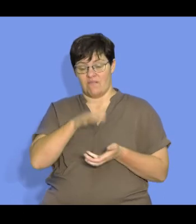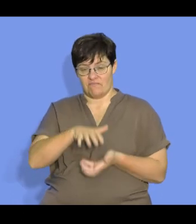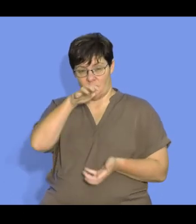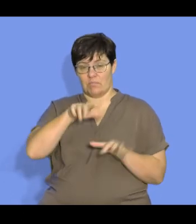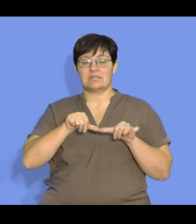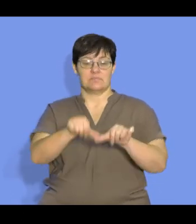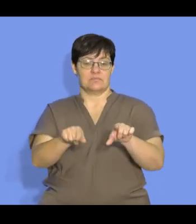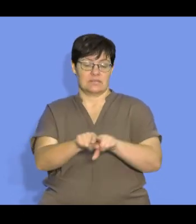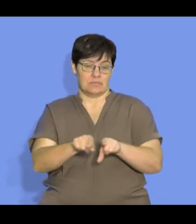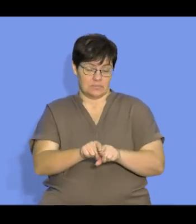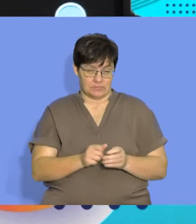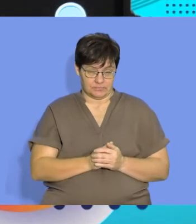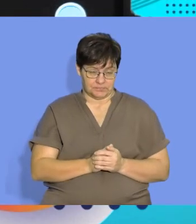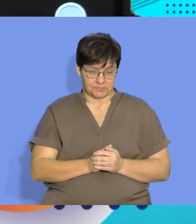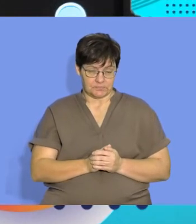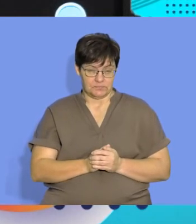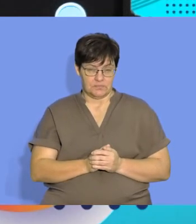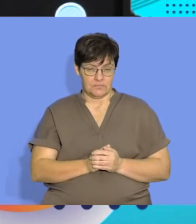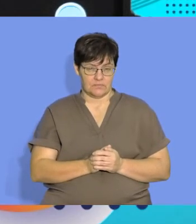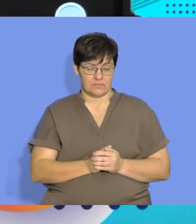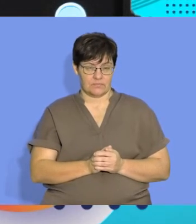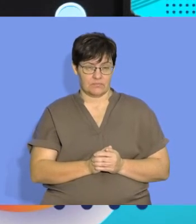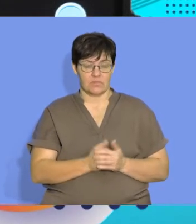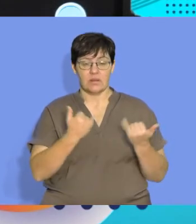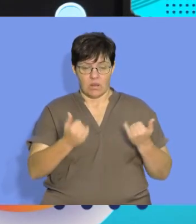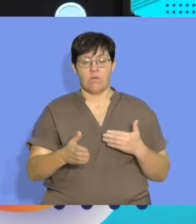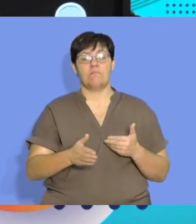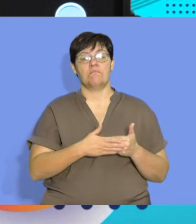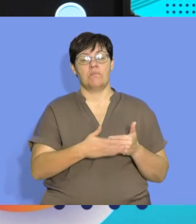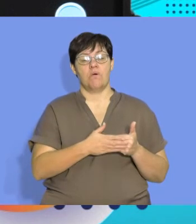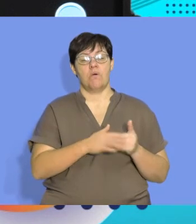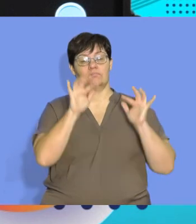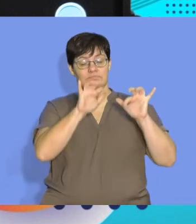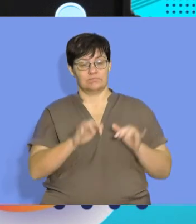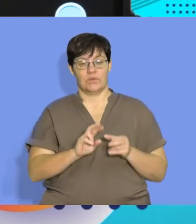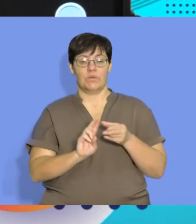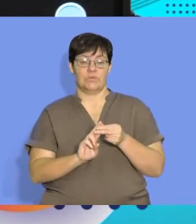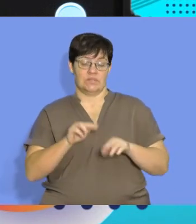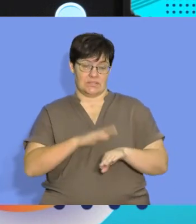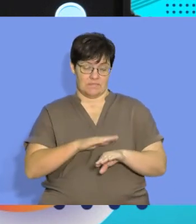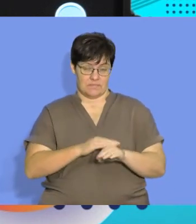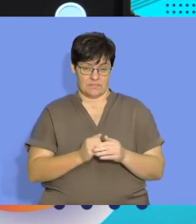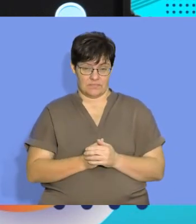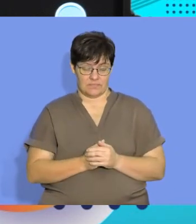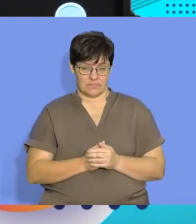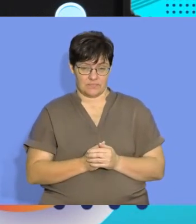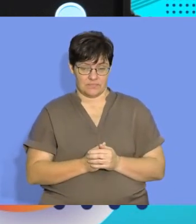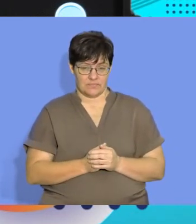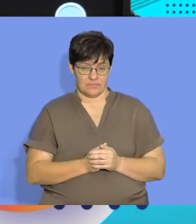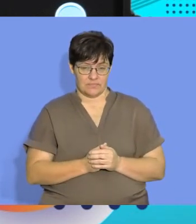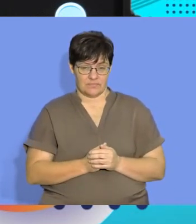constant. So we now have more particles per unit time, more particles per unit